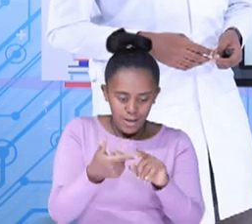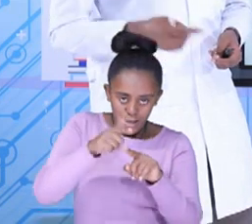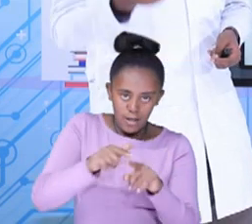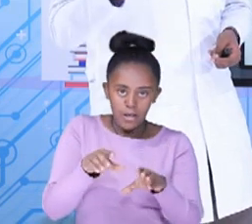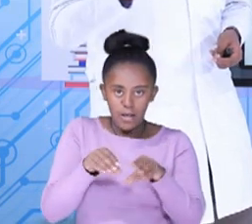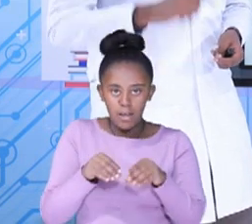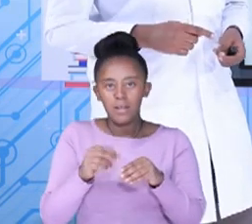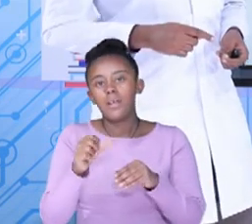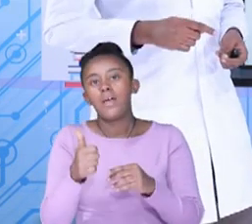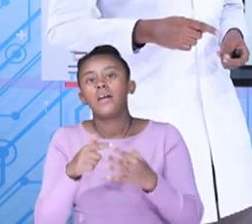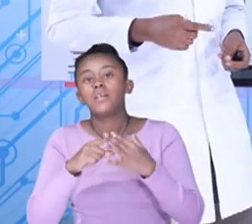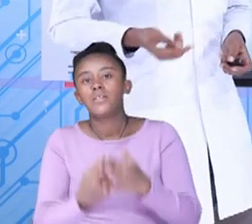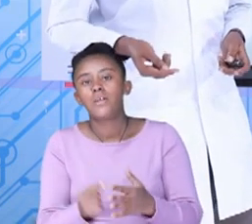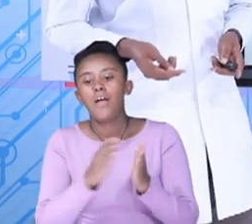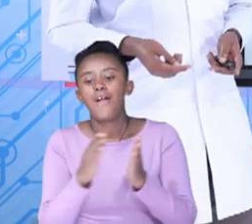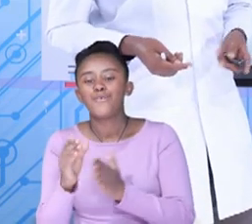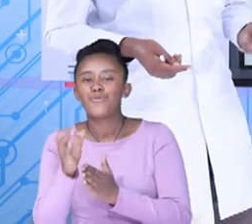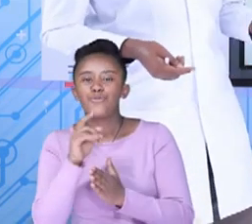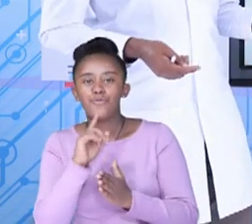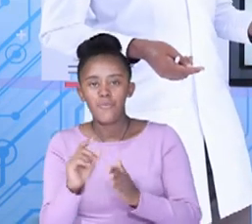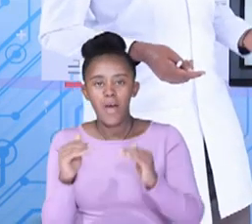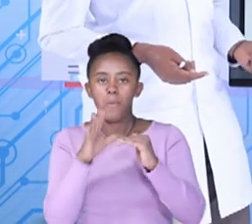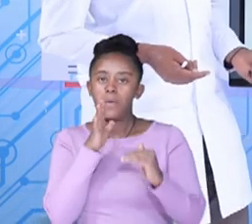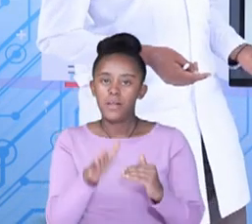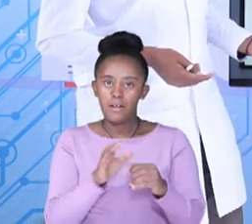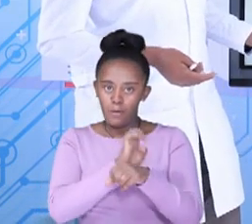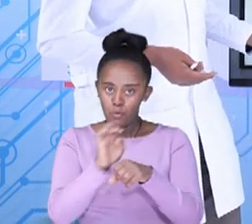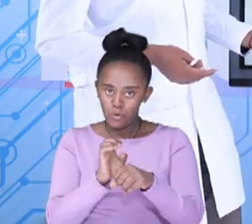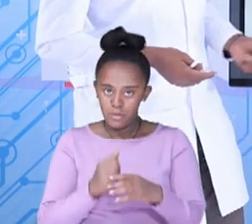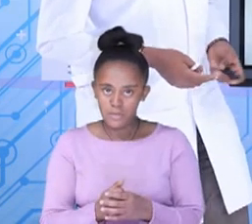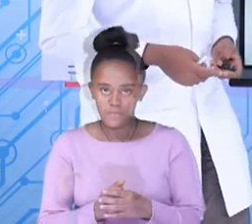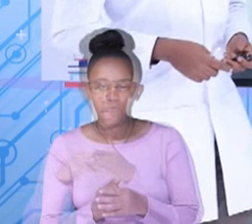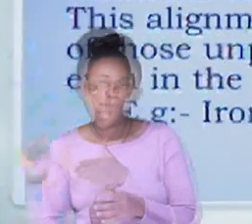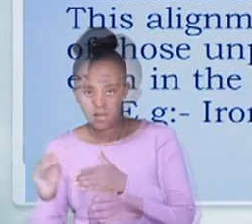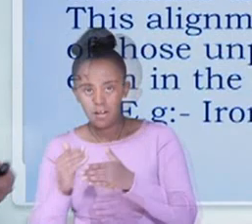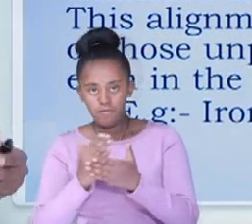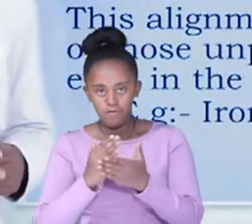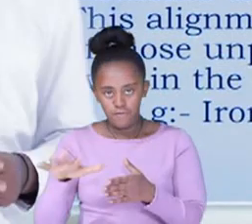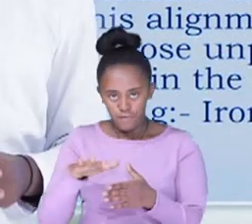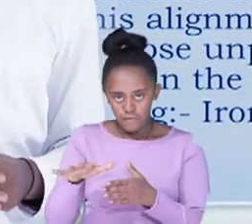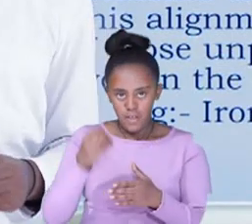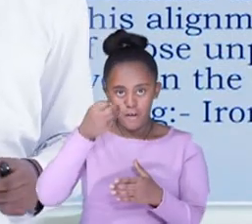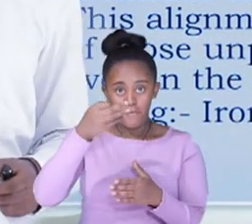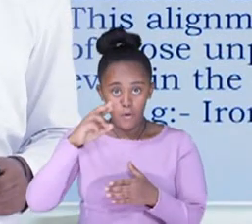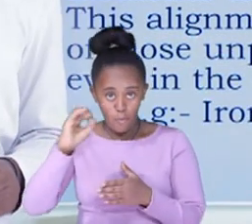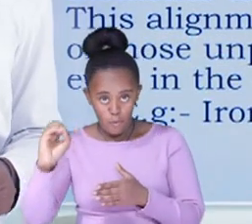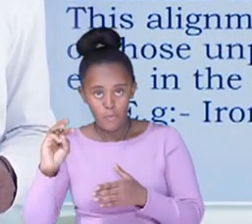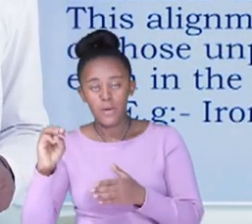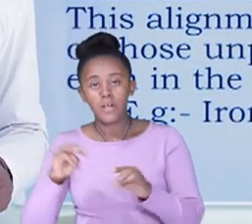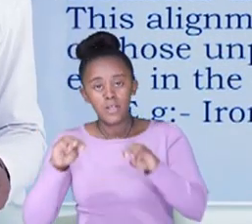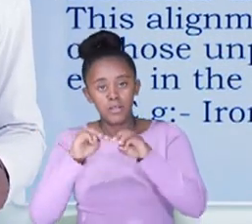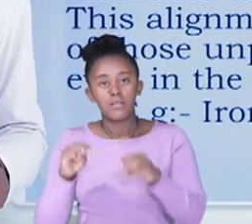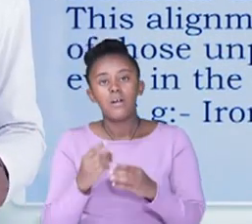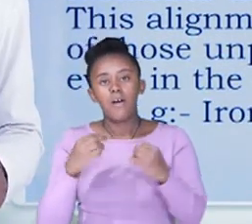their initial arrangements of unpaired electrons. The ferromagnetic materials has